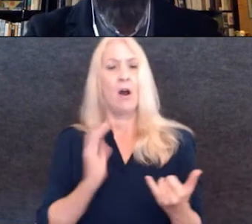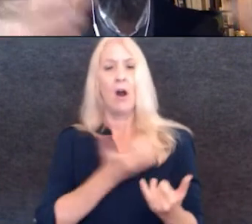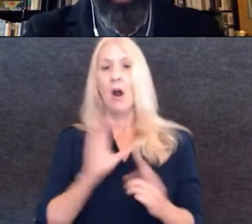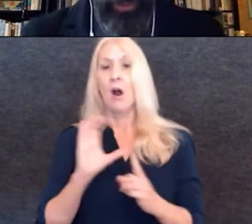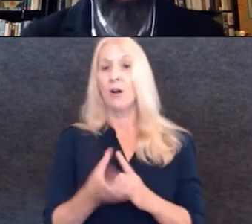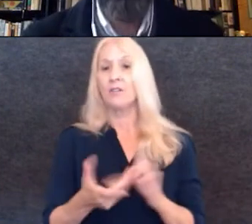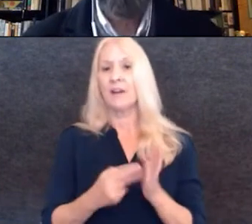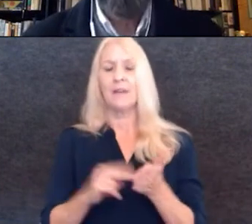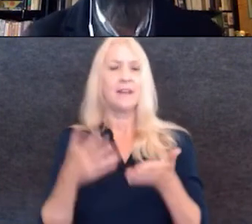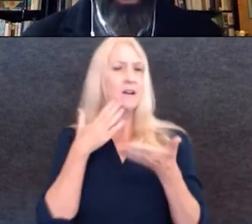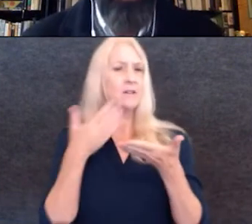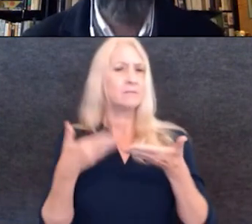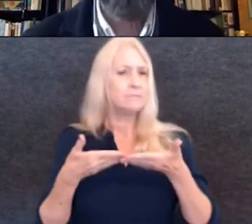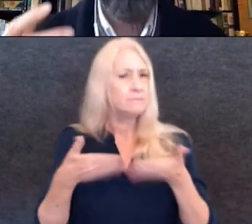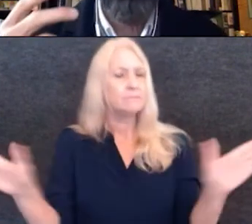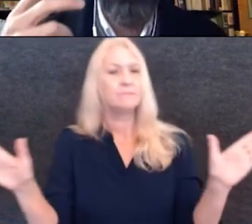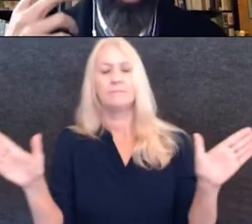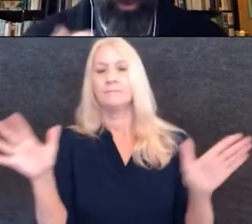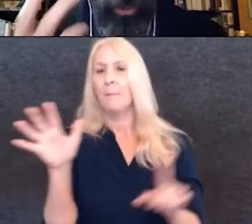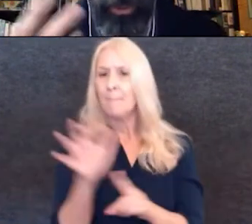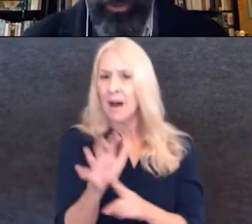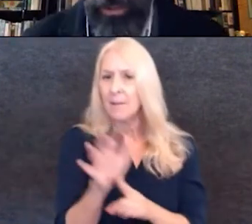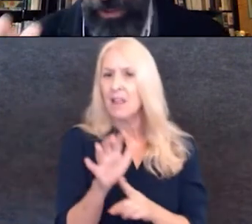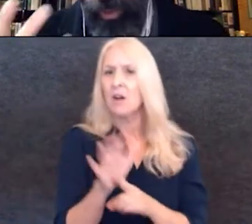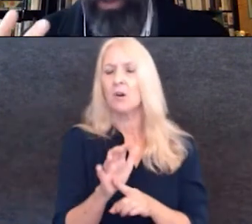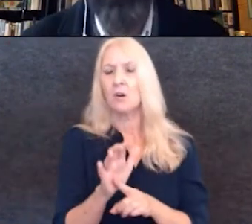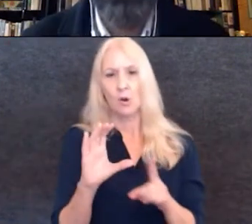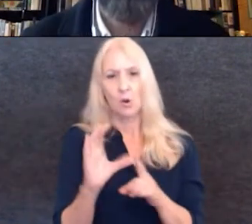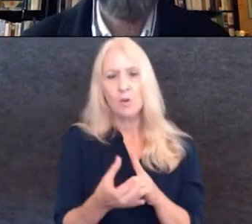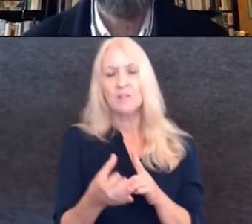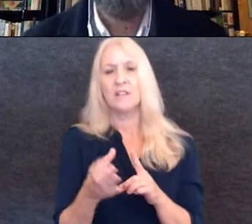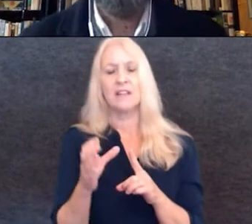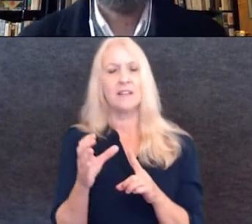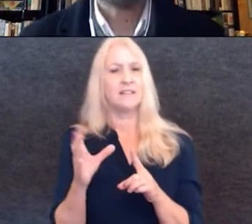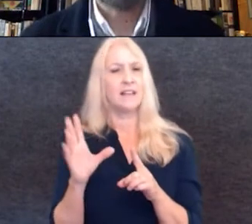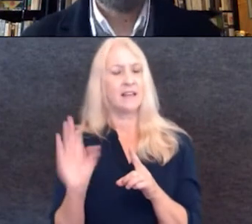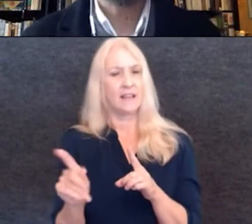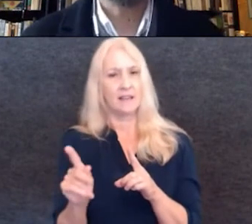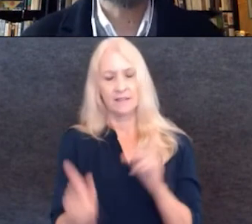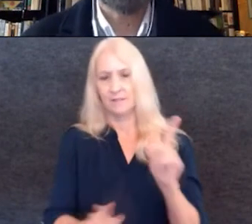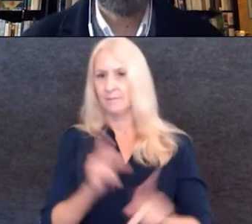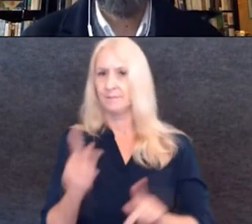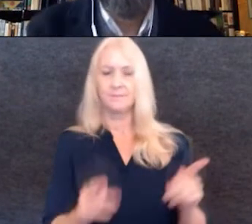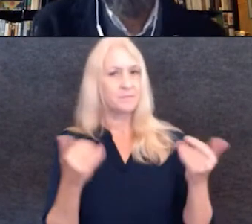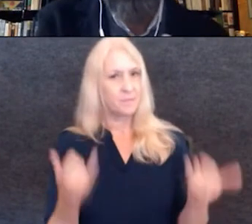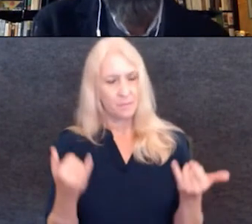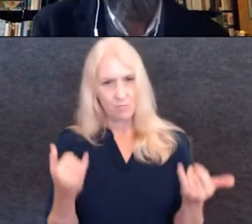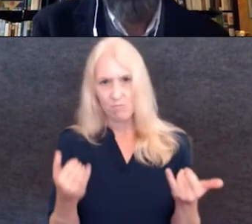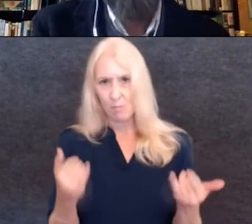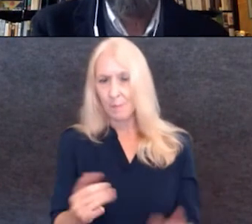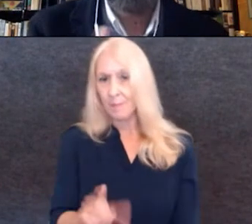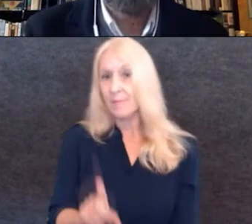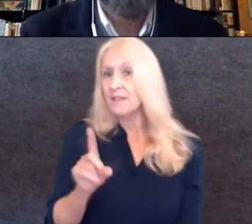our larger kind of popular culture and so, you know, where society is the one thing that I have